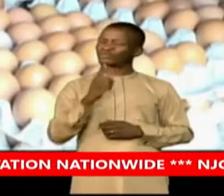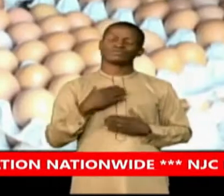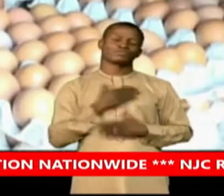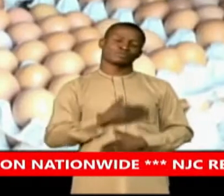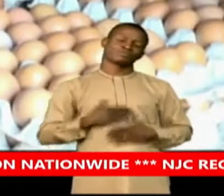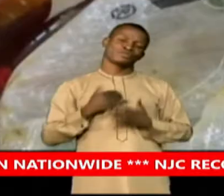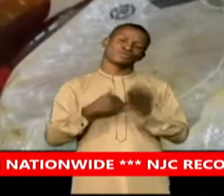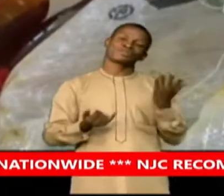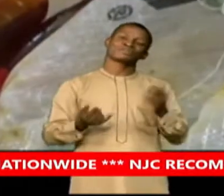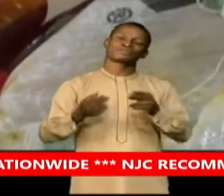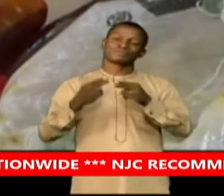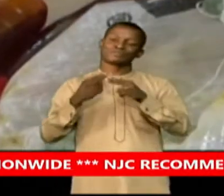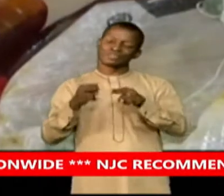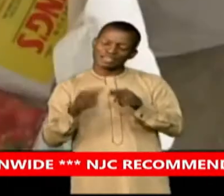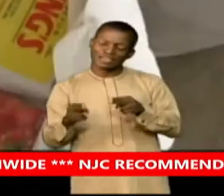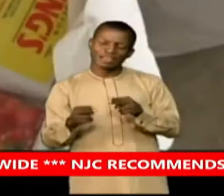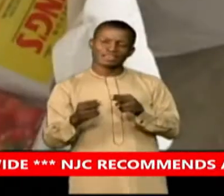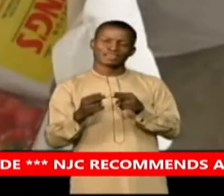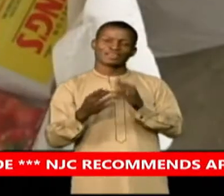Egg, oil,